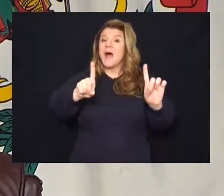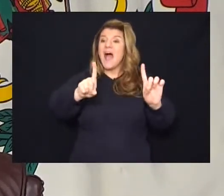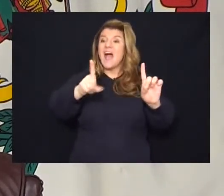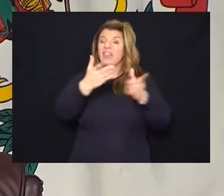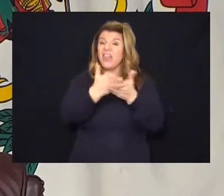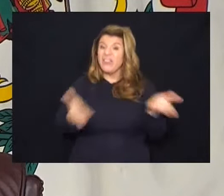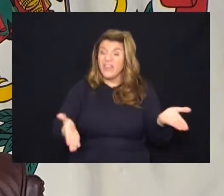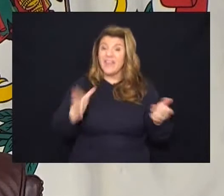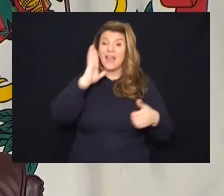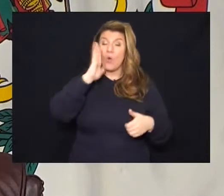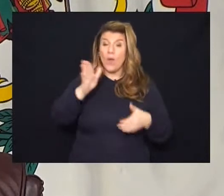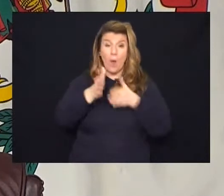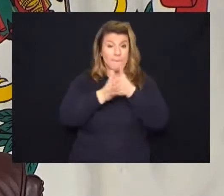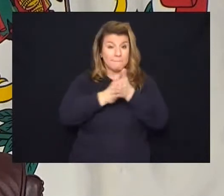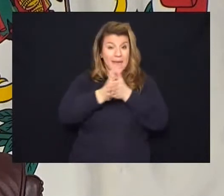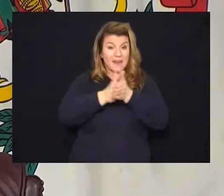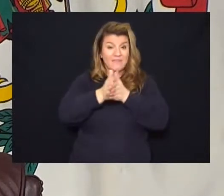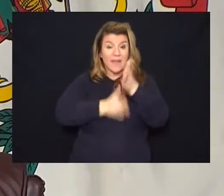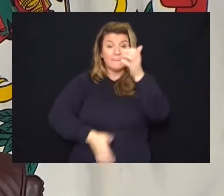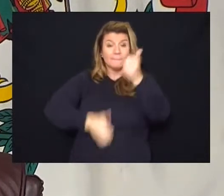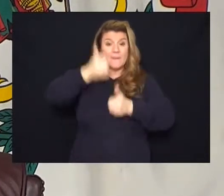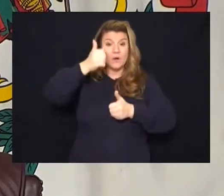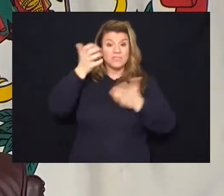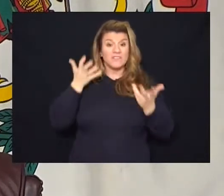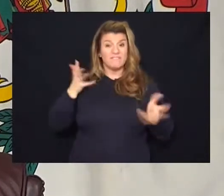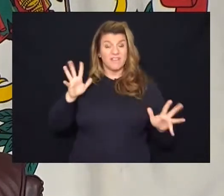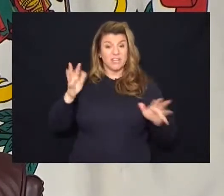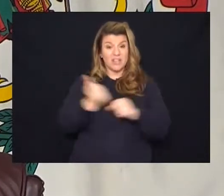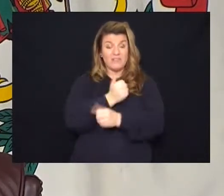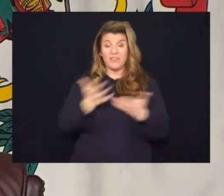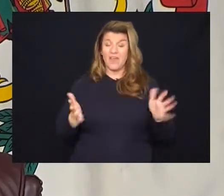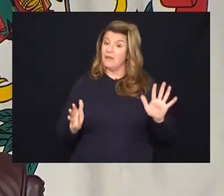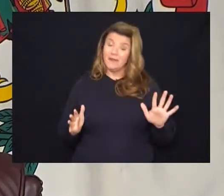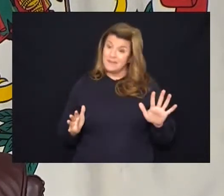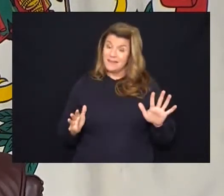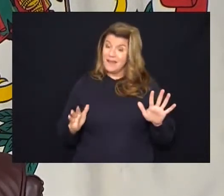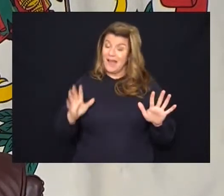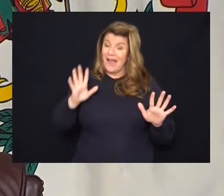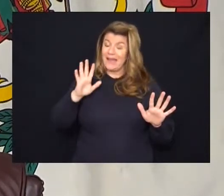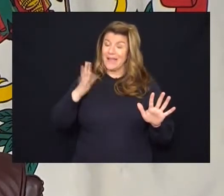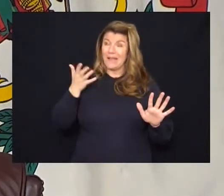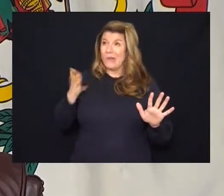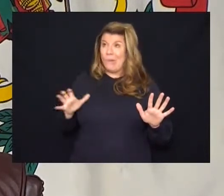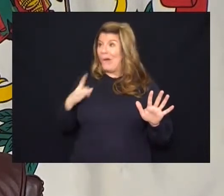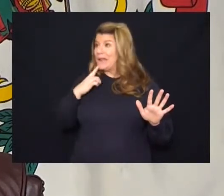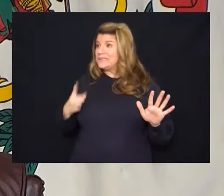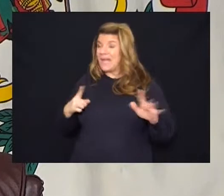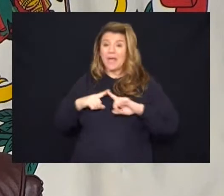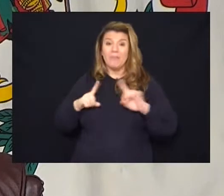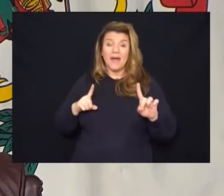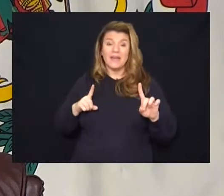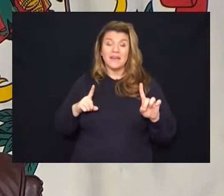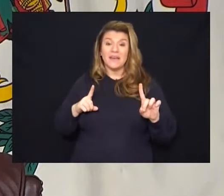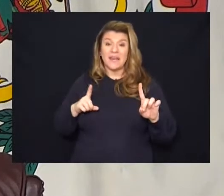motivate more to get across the finish line, I hate to say it, will be